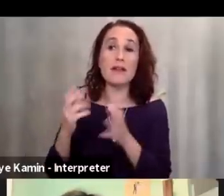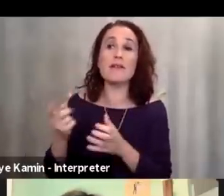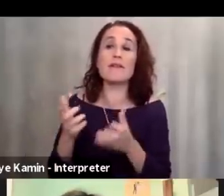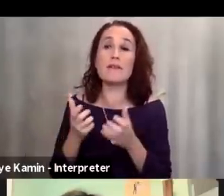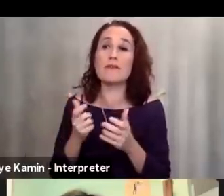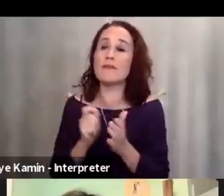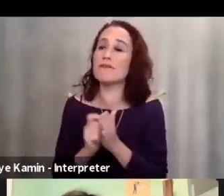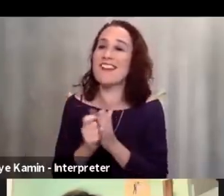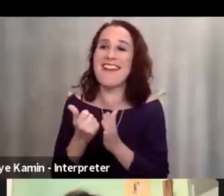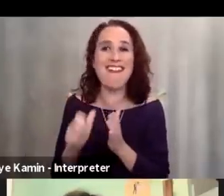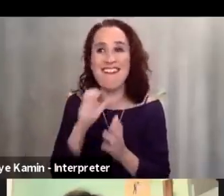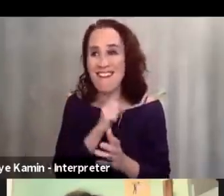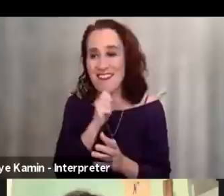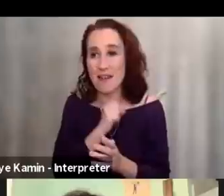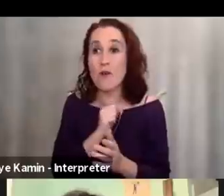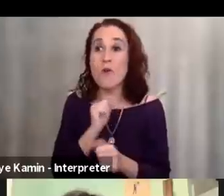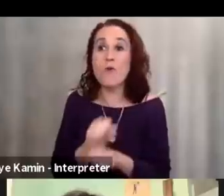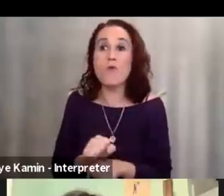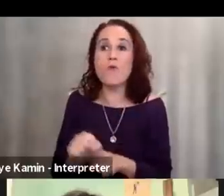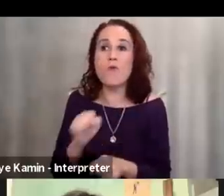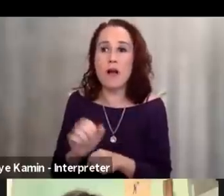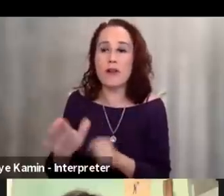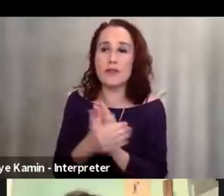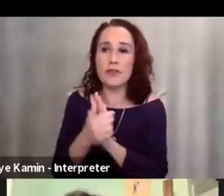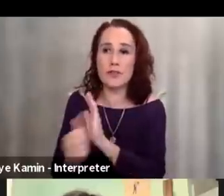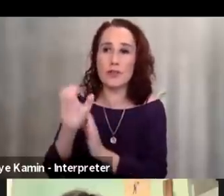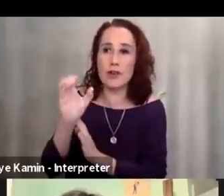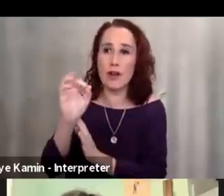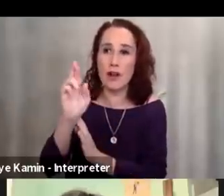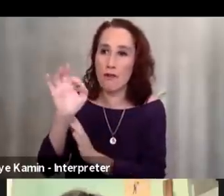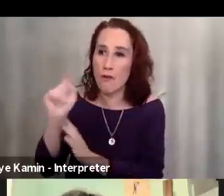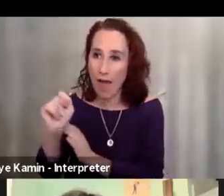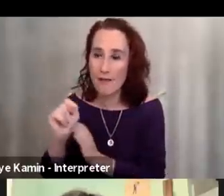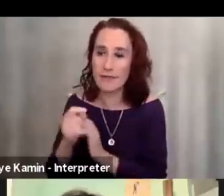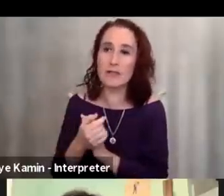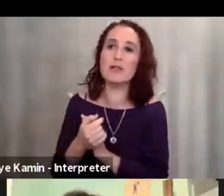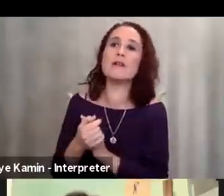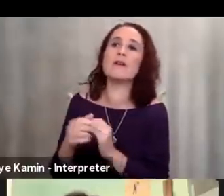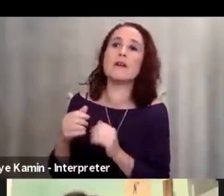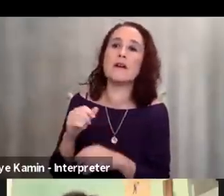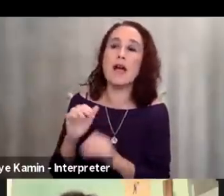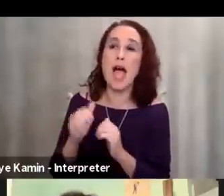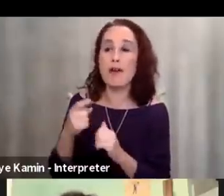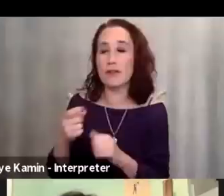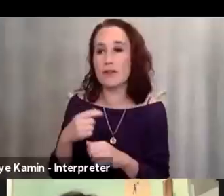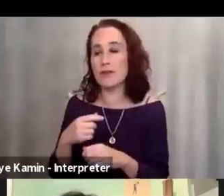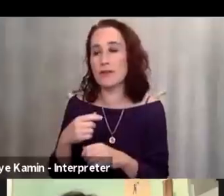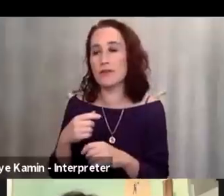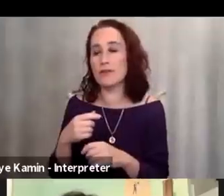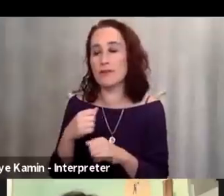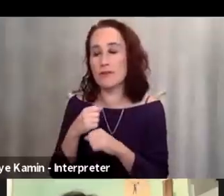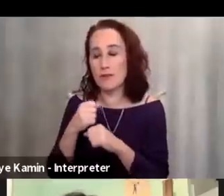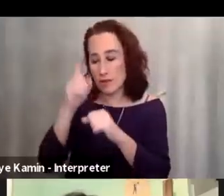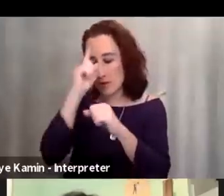in any age, work on your craft, work on how you create pictures with words in